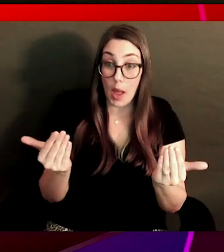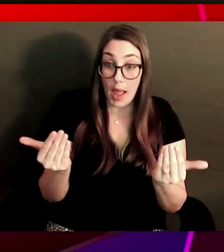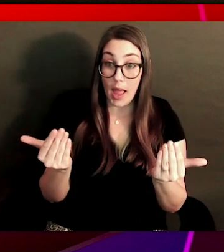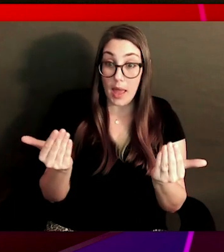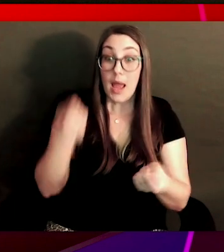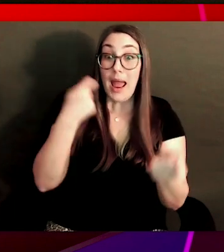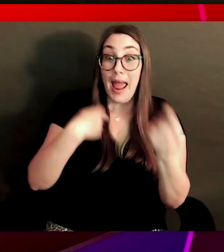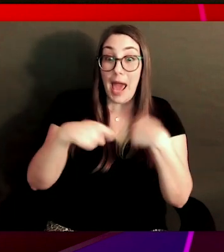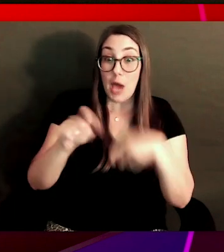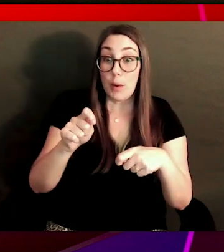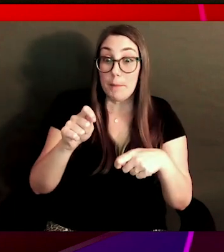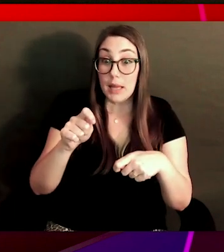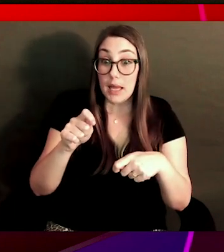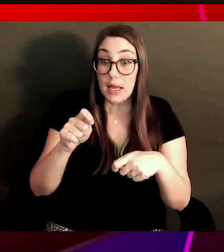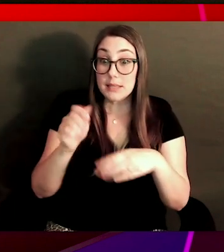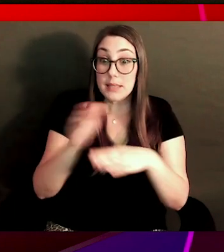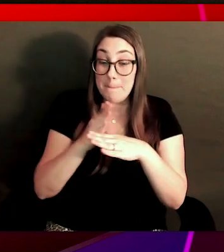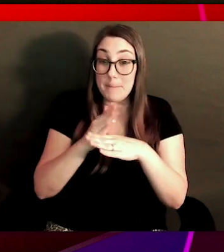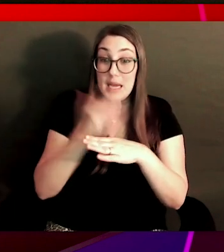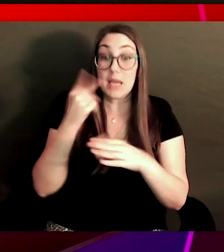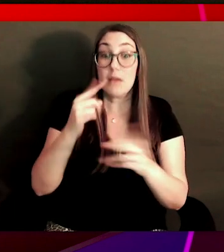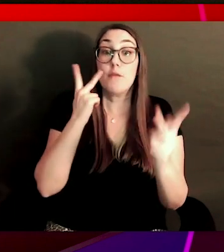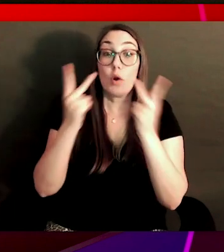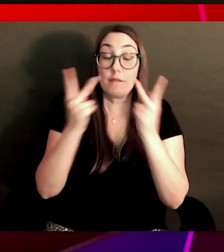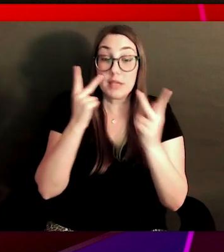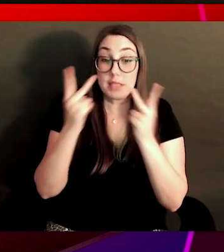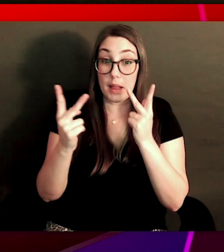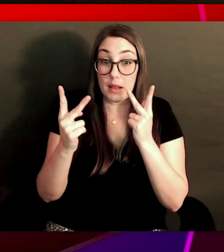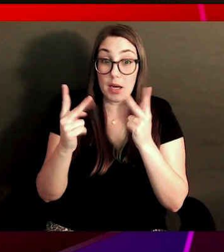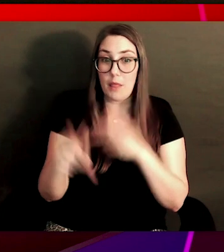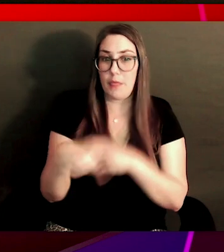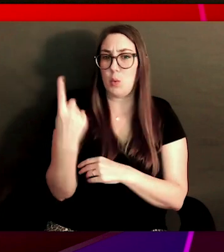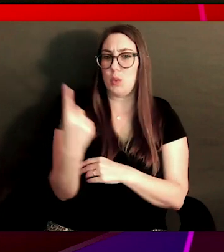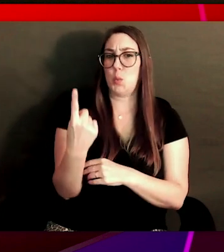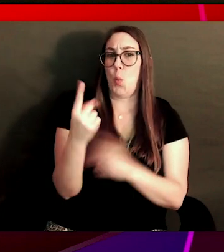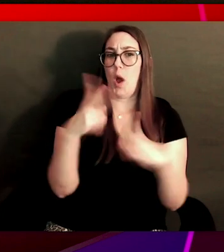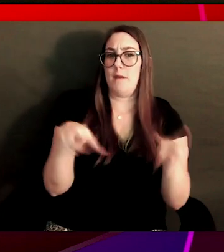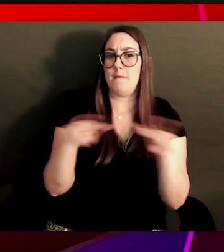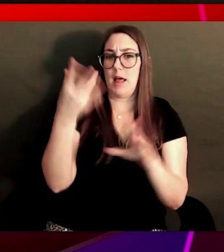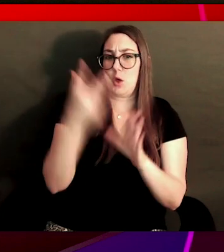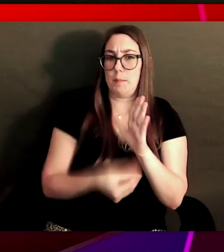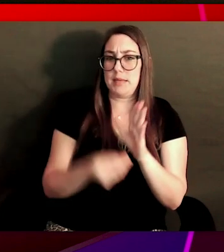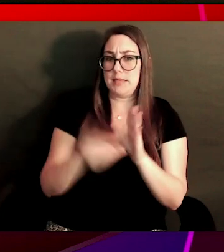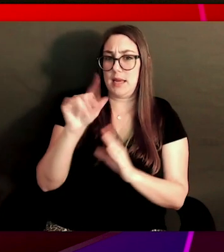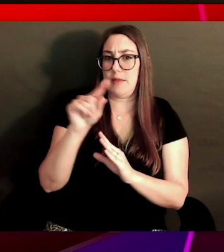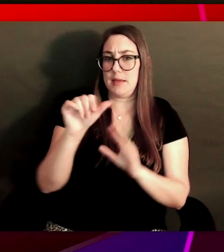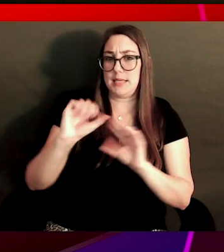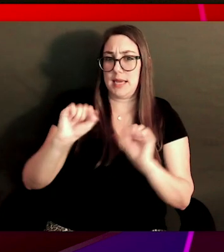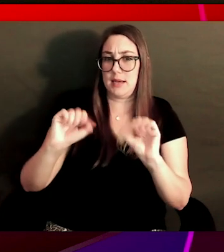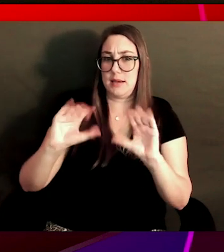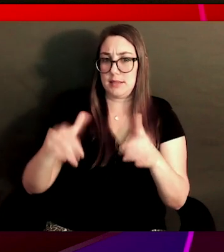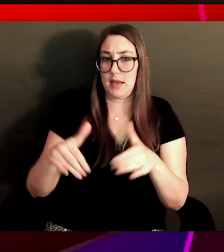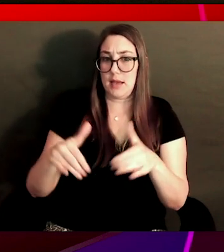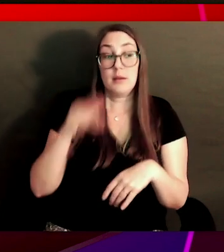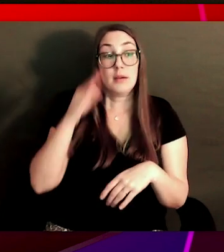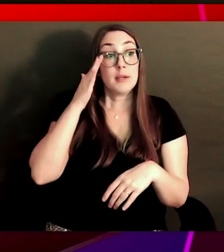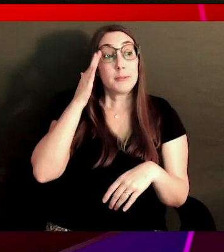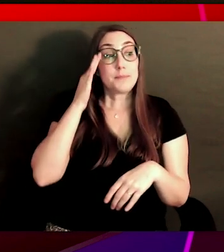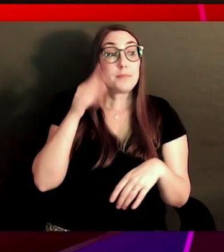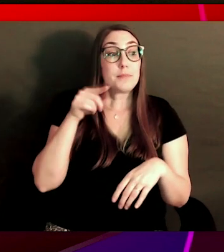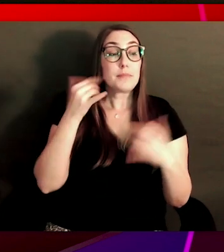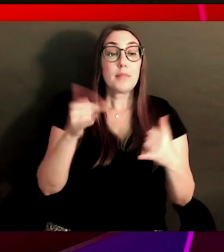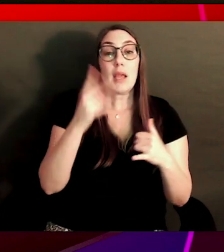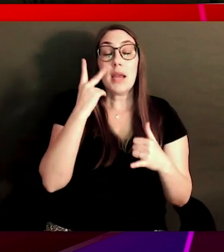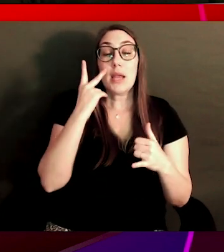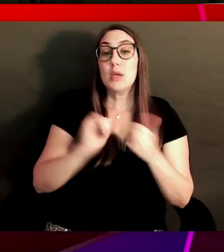the median for the visibility of the column. There was one missing value in this data set. Now, this time you can see how we actually use